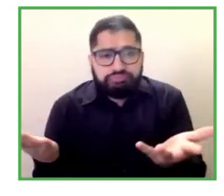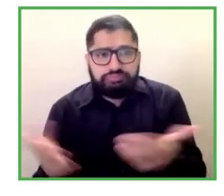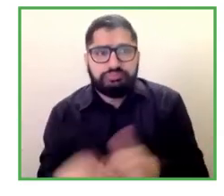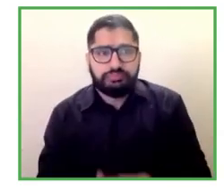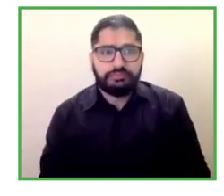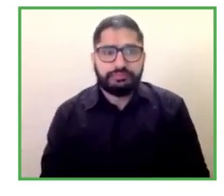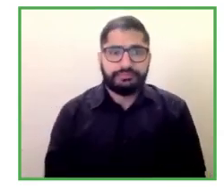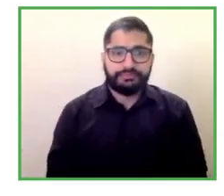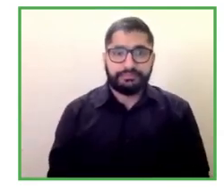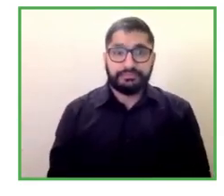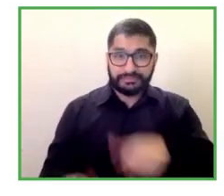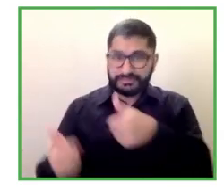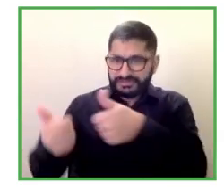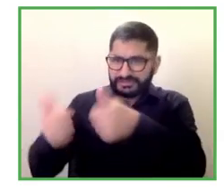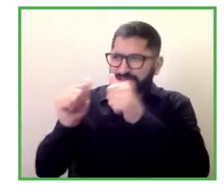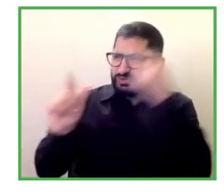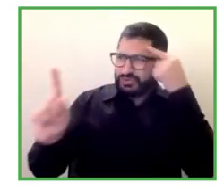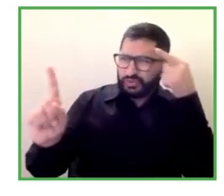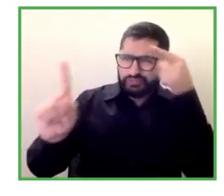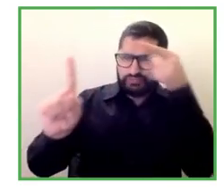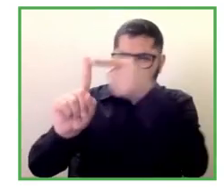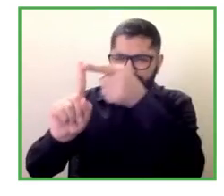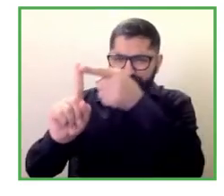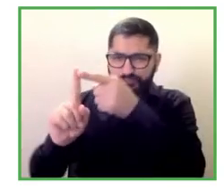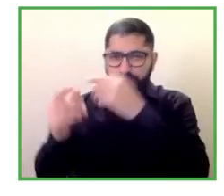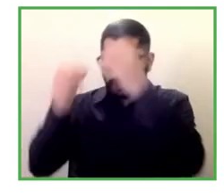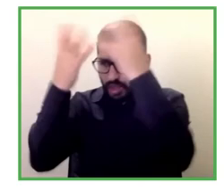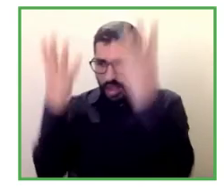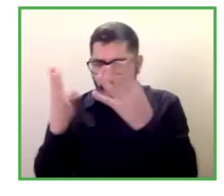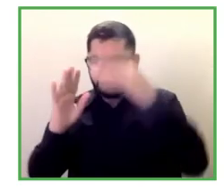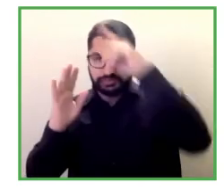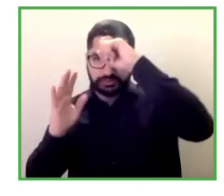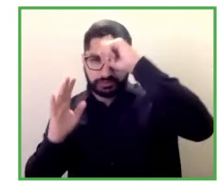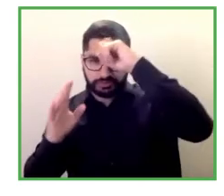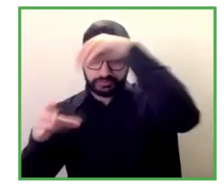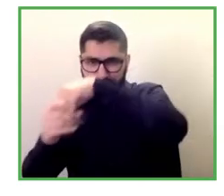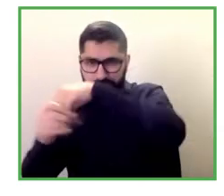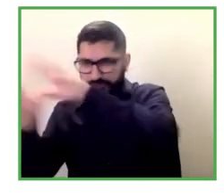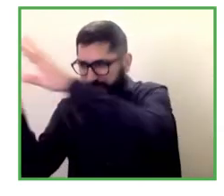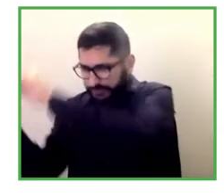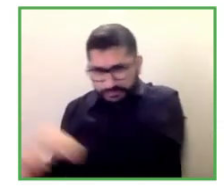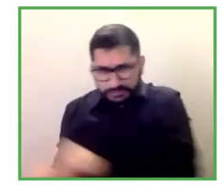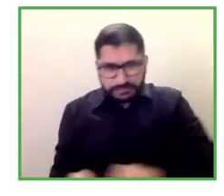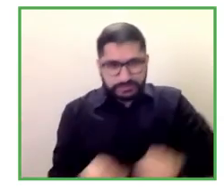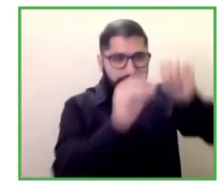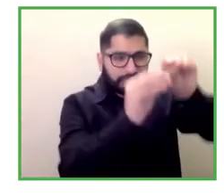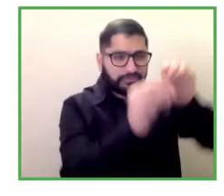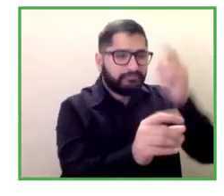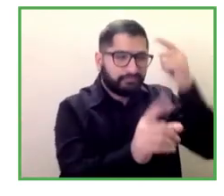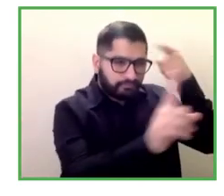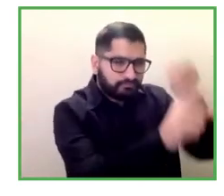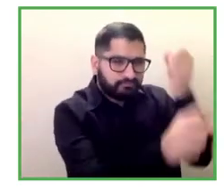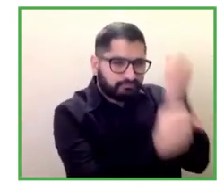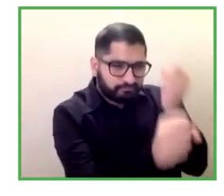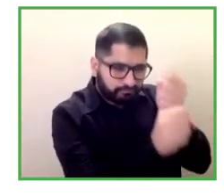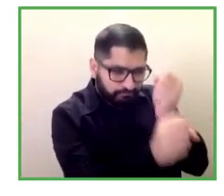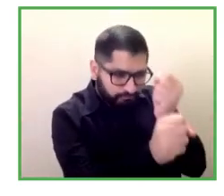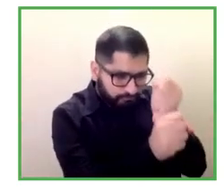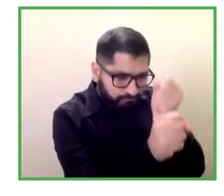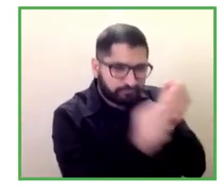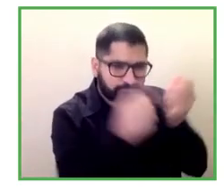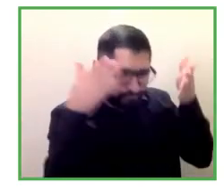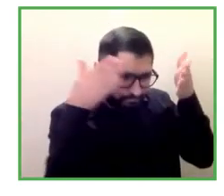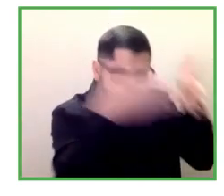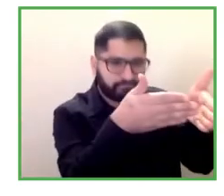is taking them out of the penitentiary institution. At first, the first thing